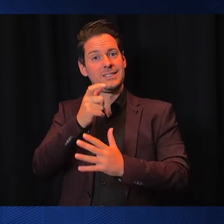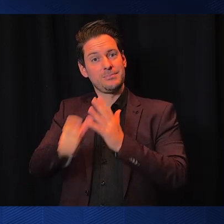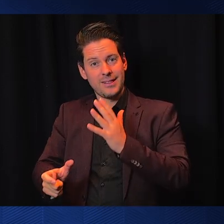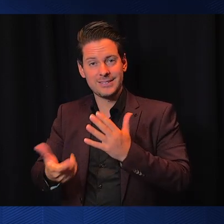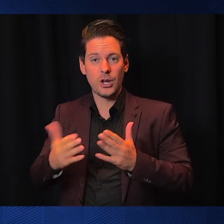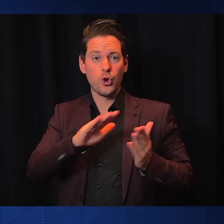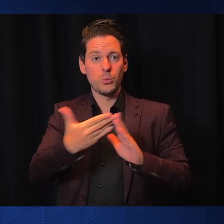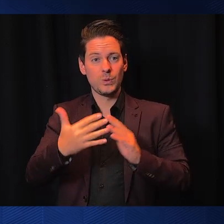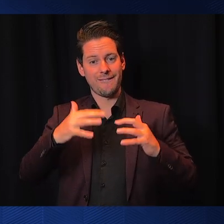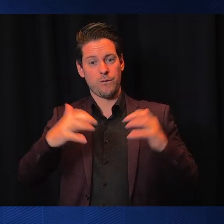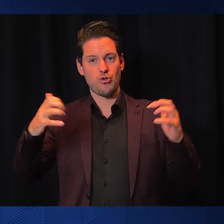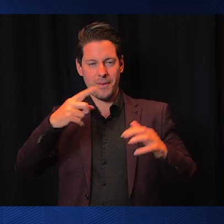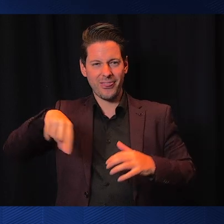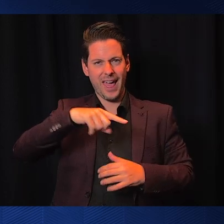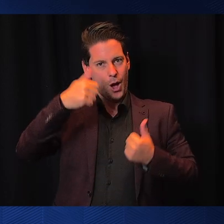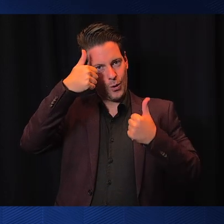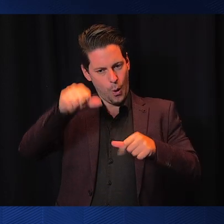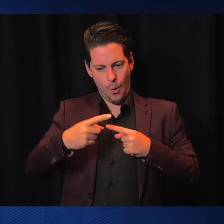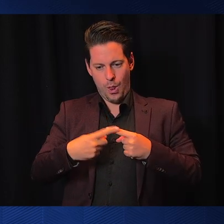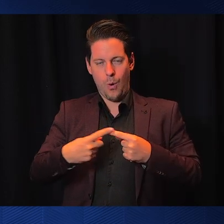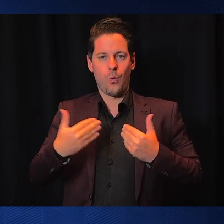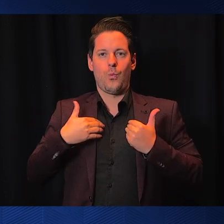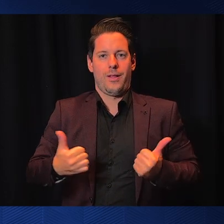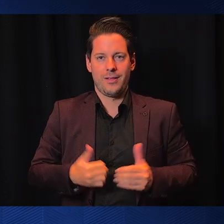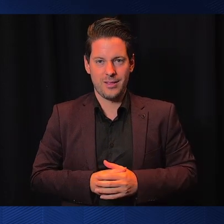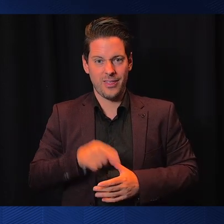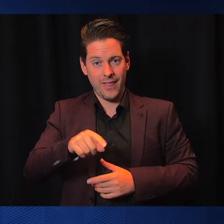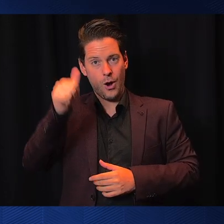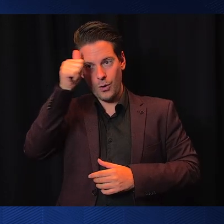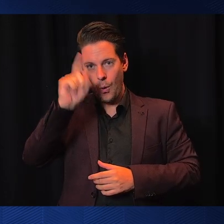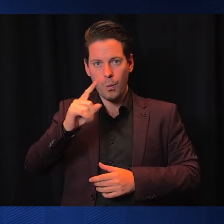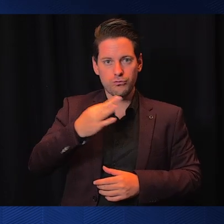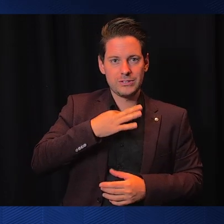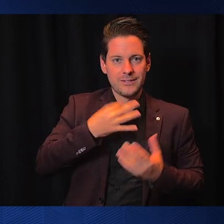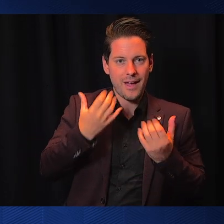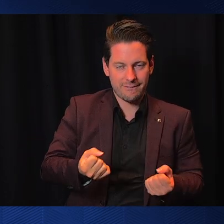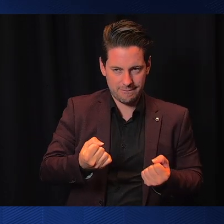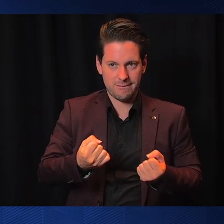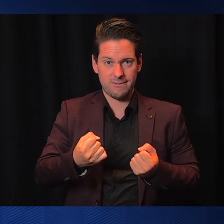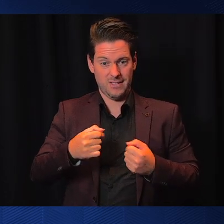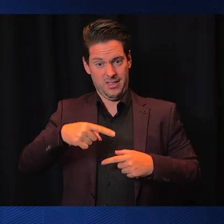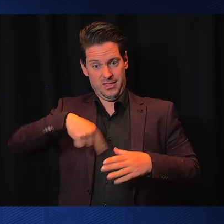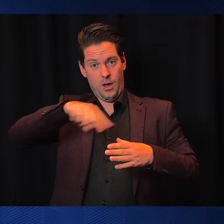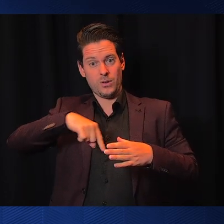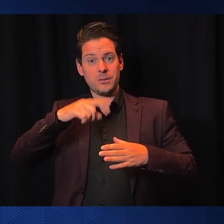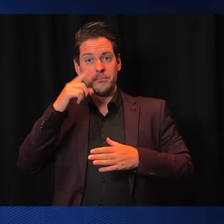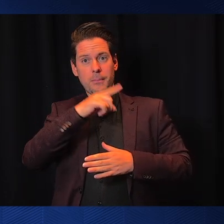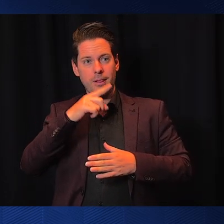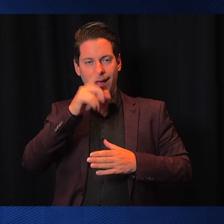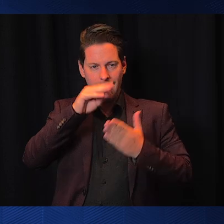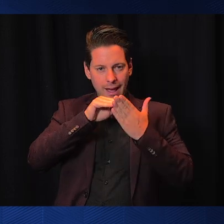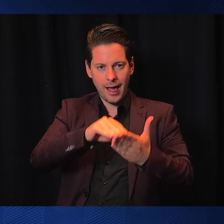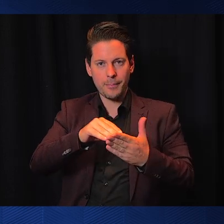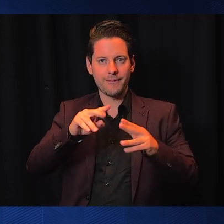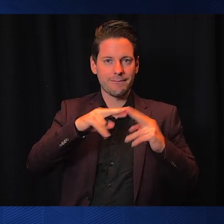community forums, they know their communities. They understand the risks, and they are the ones who are in the position to be able to help